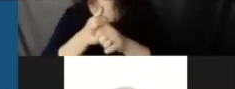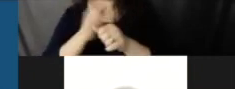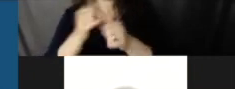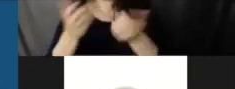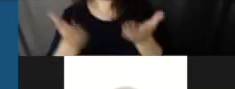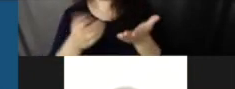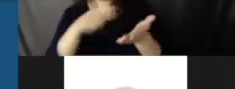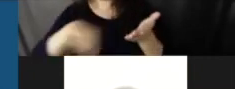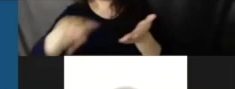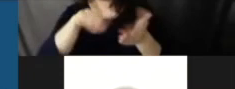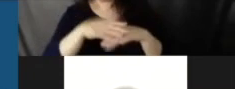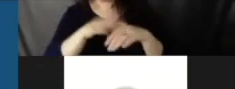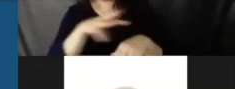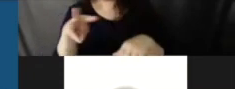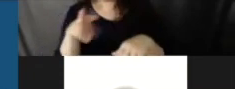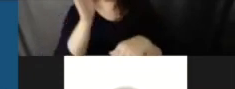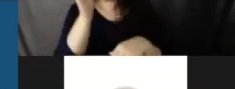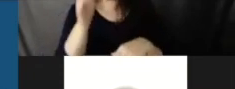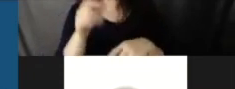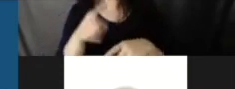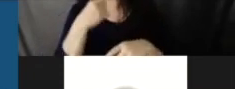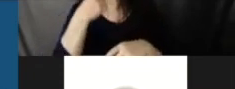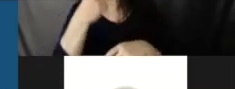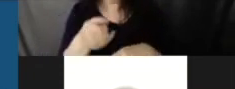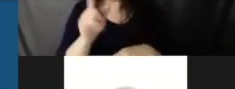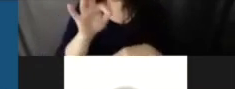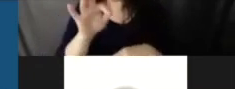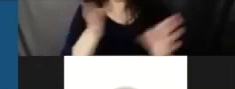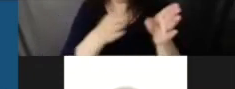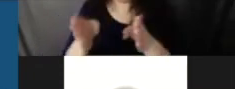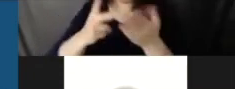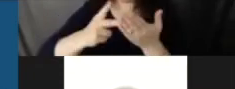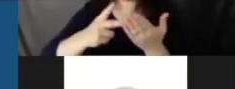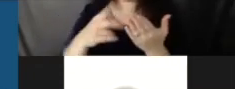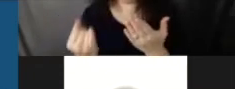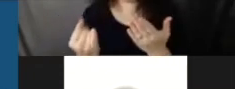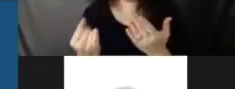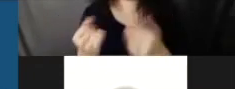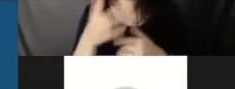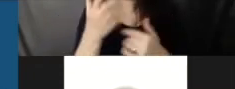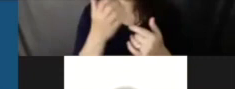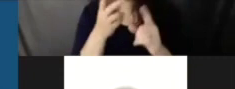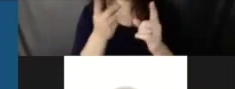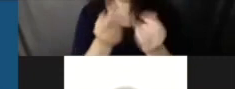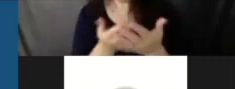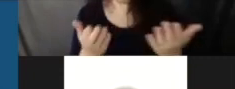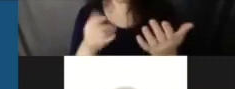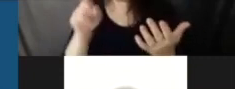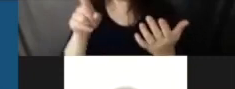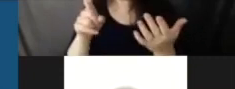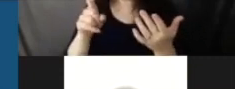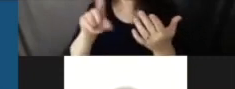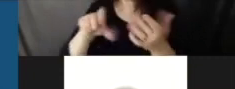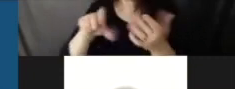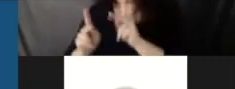you plan projects, you want to do something, and you need some people like your partners to do work with